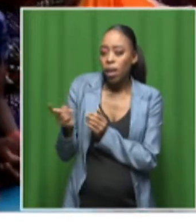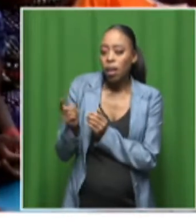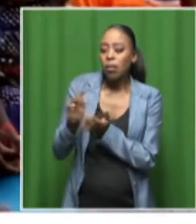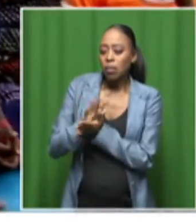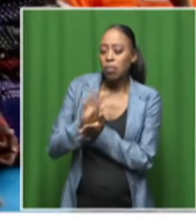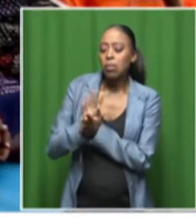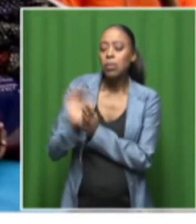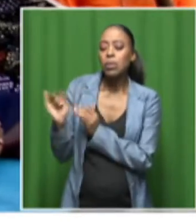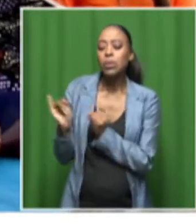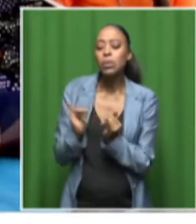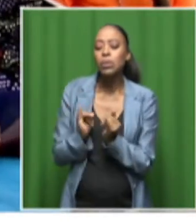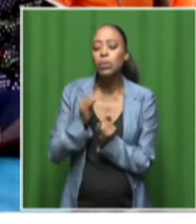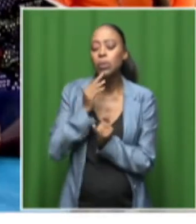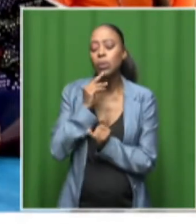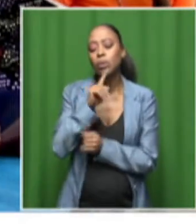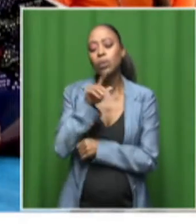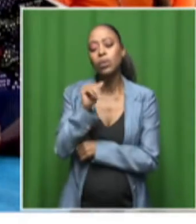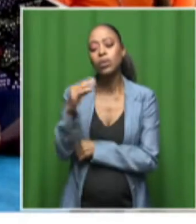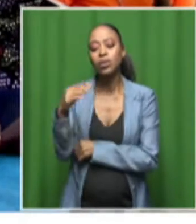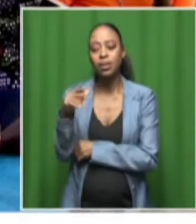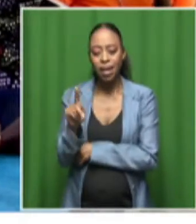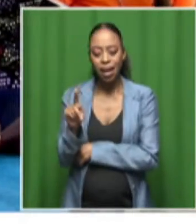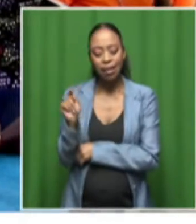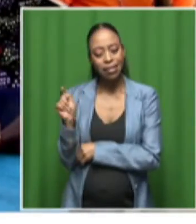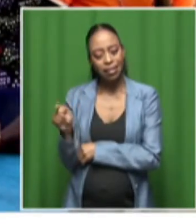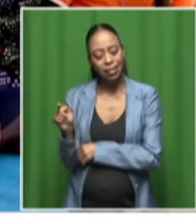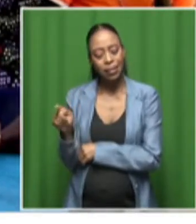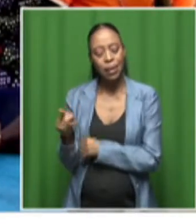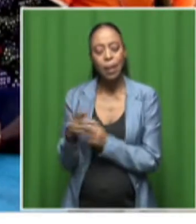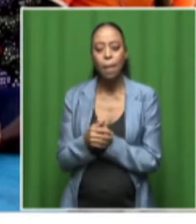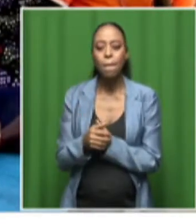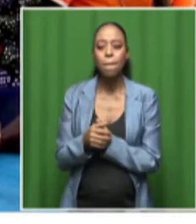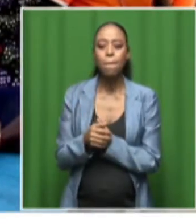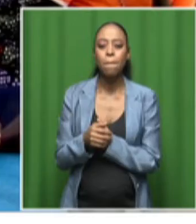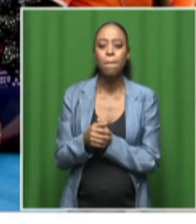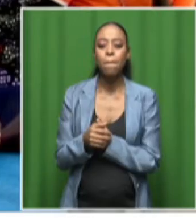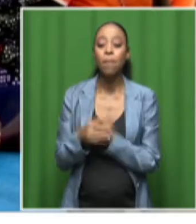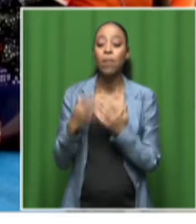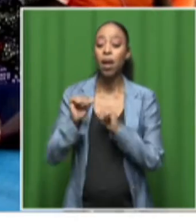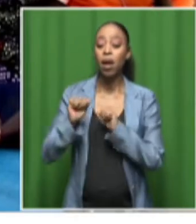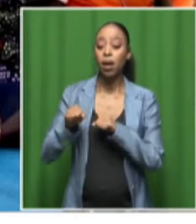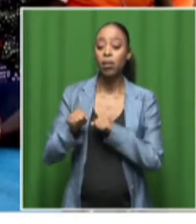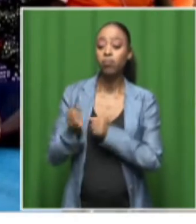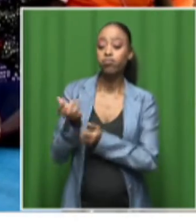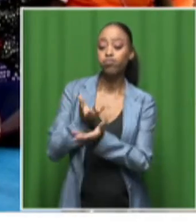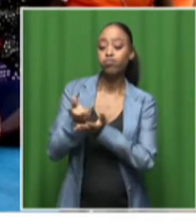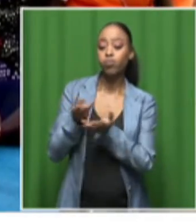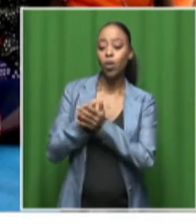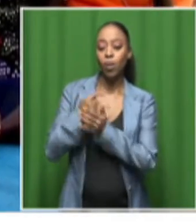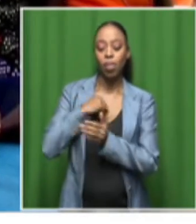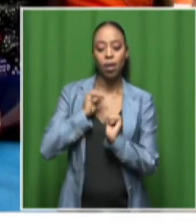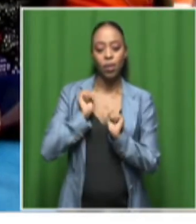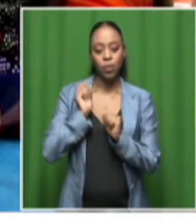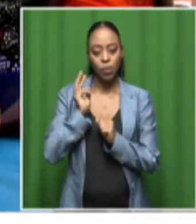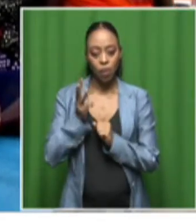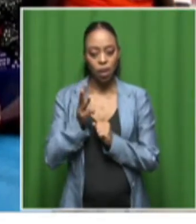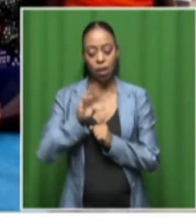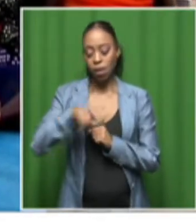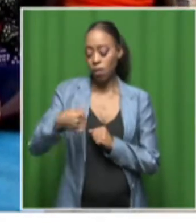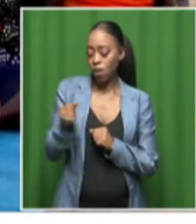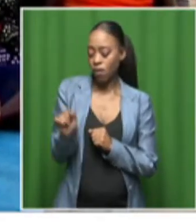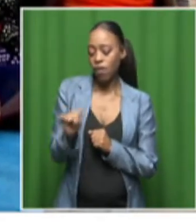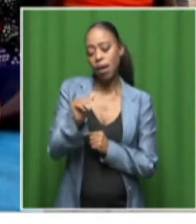pleasure to introduce Zach, who has very generously agreed to speak to us. His wife is